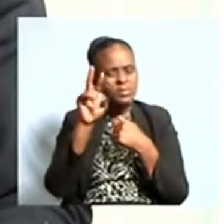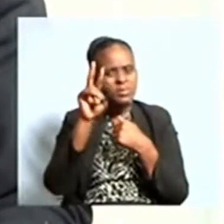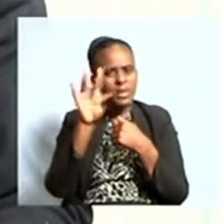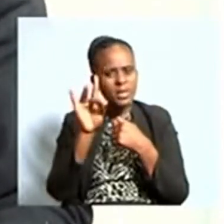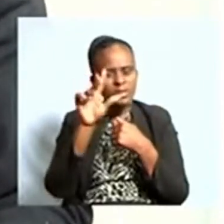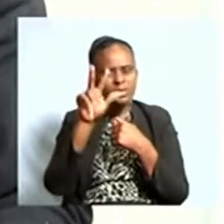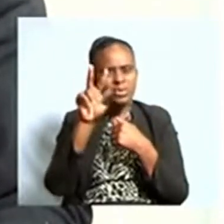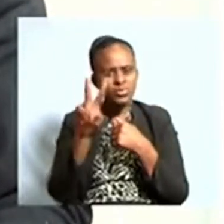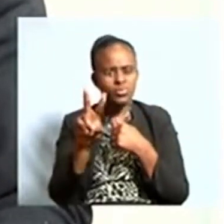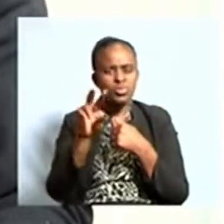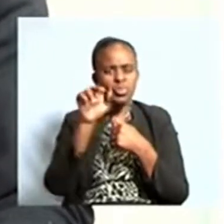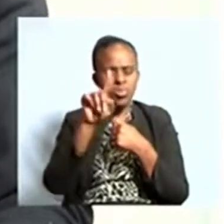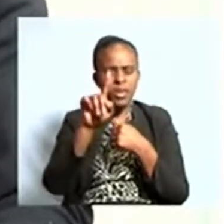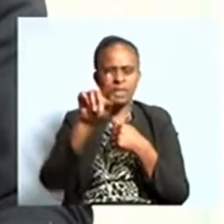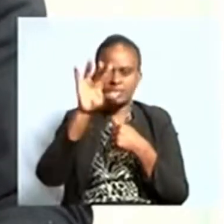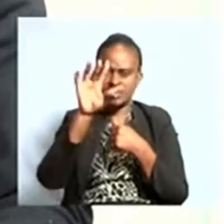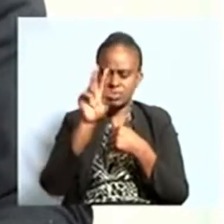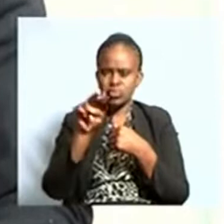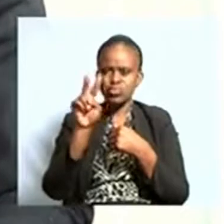07728322122.